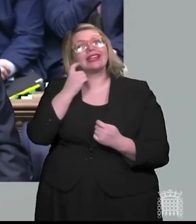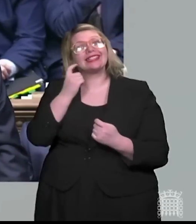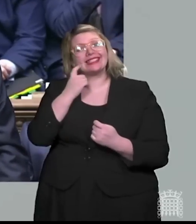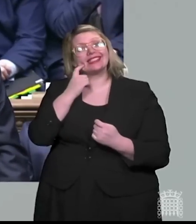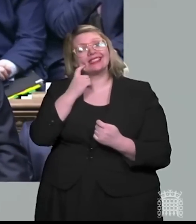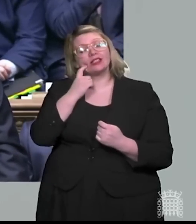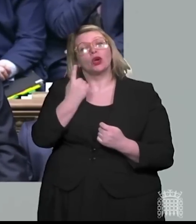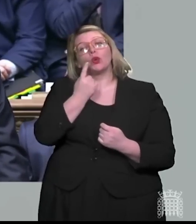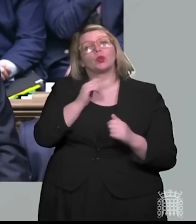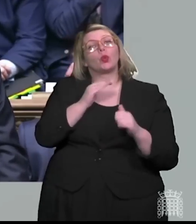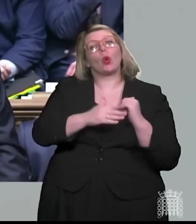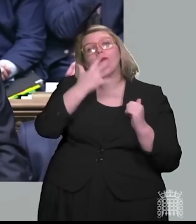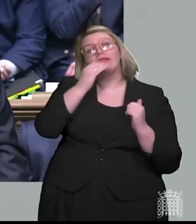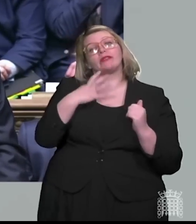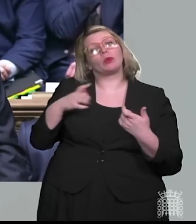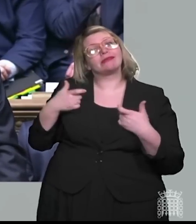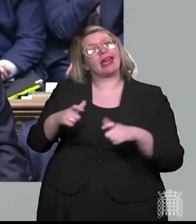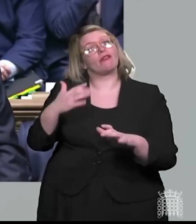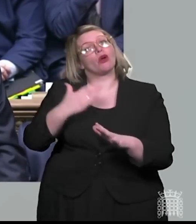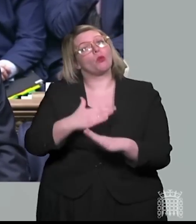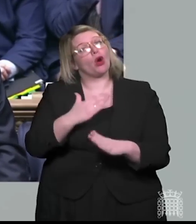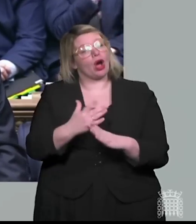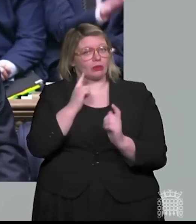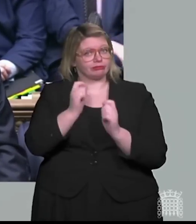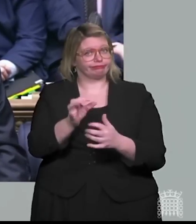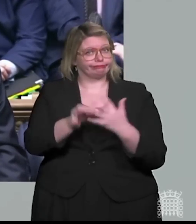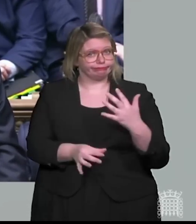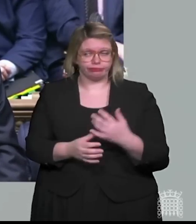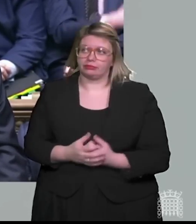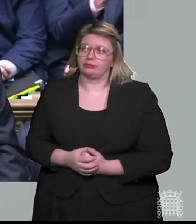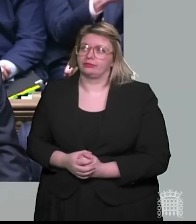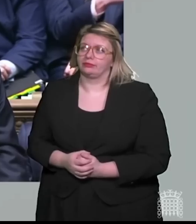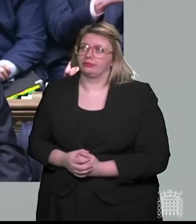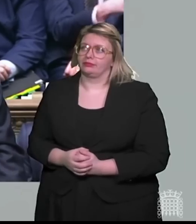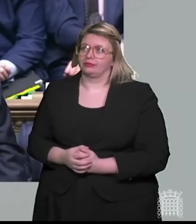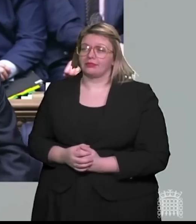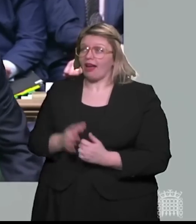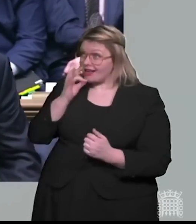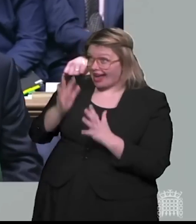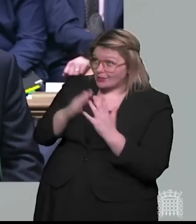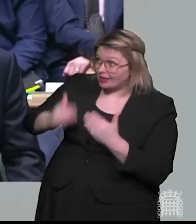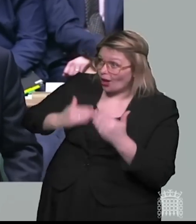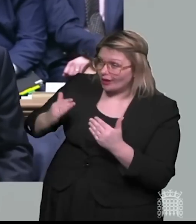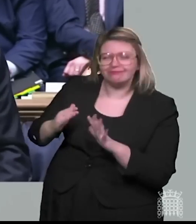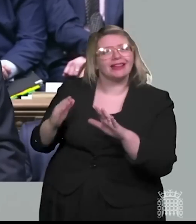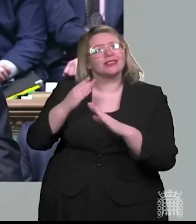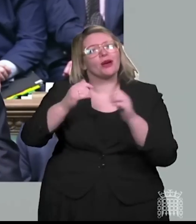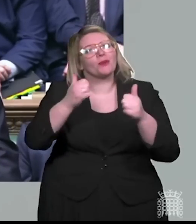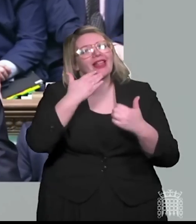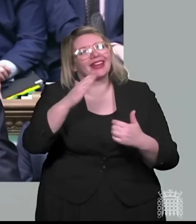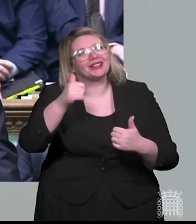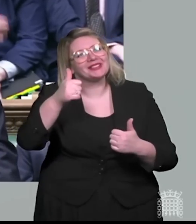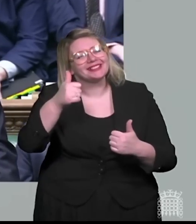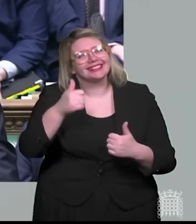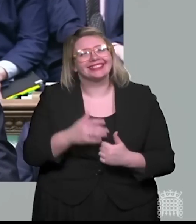those who wish to. It's going well, thank you. And today I take